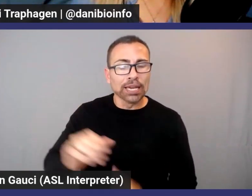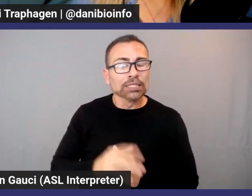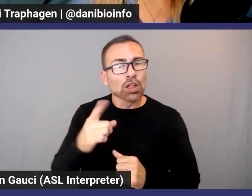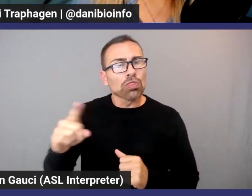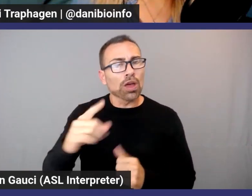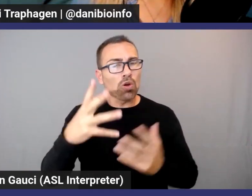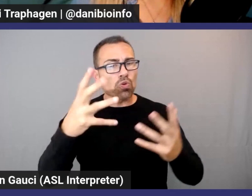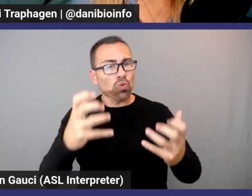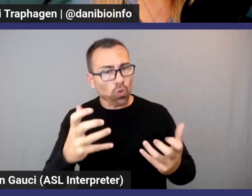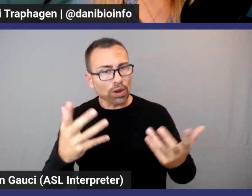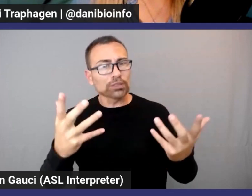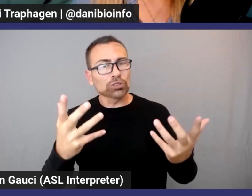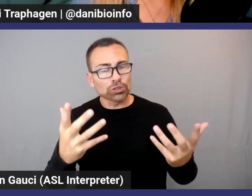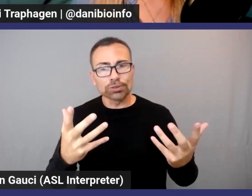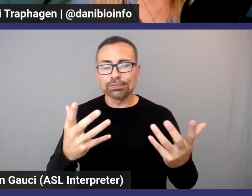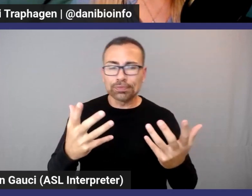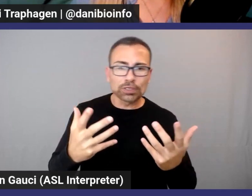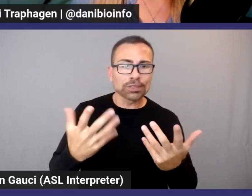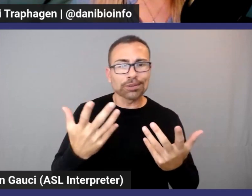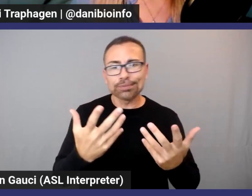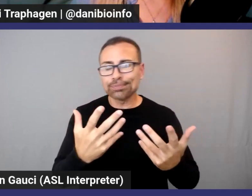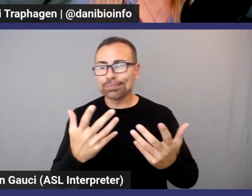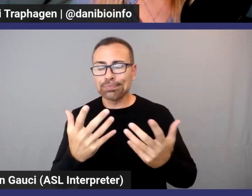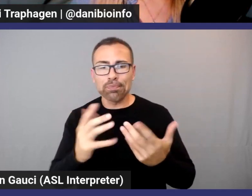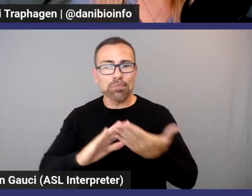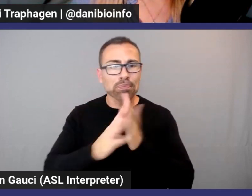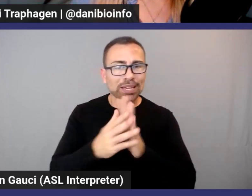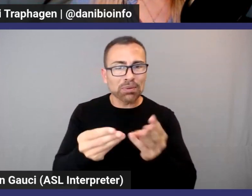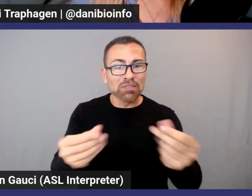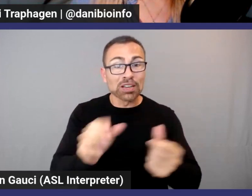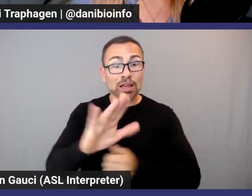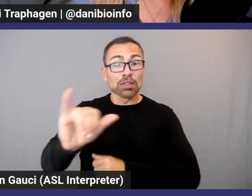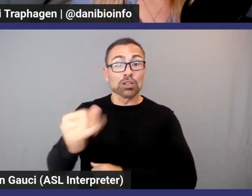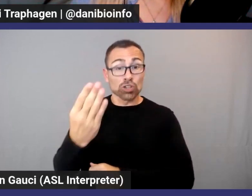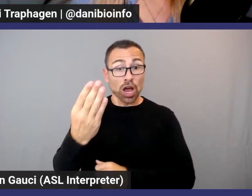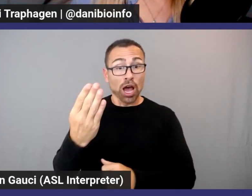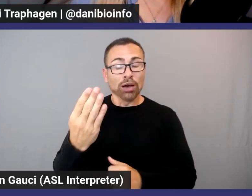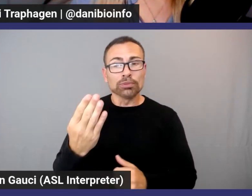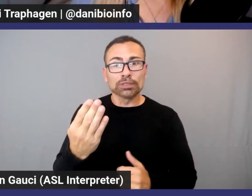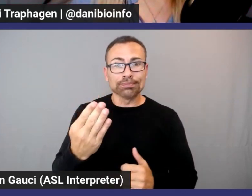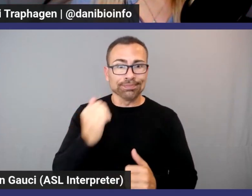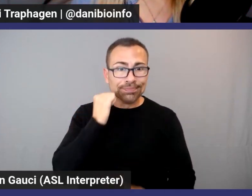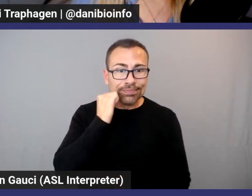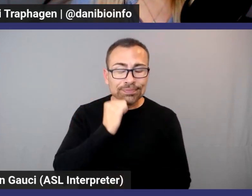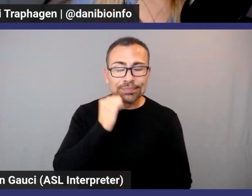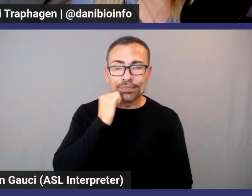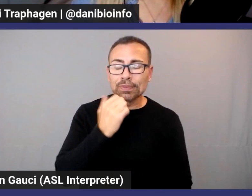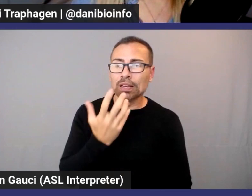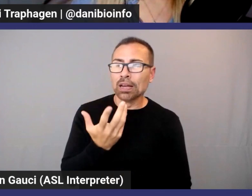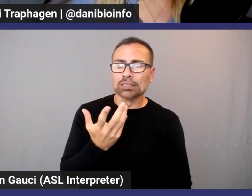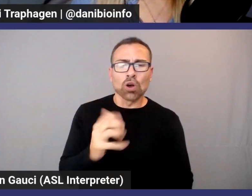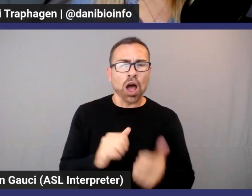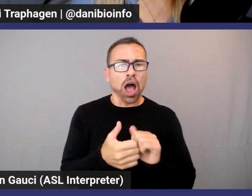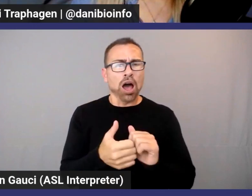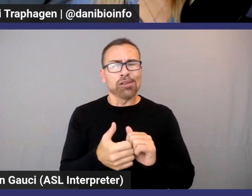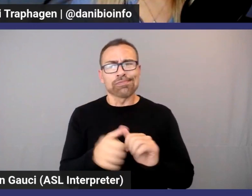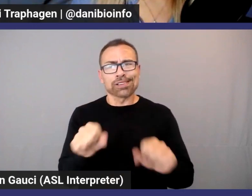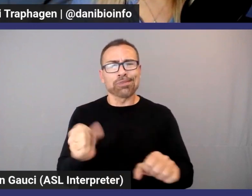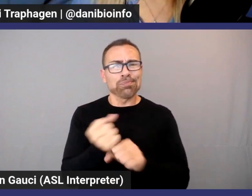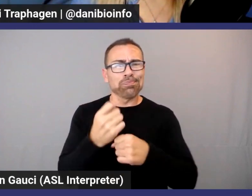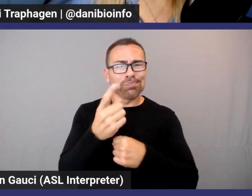who really want to be efficient at their job day in and day out, and how can we make them